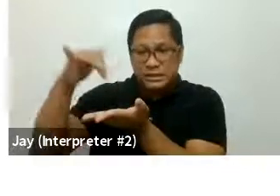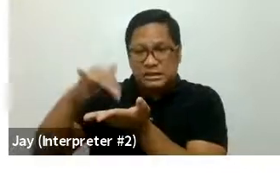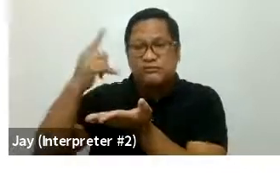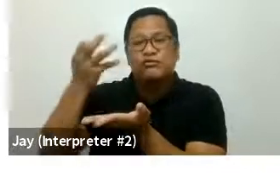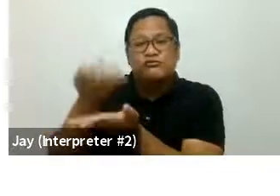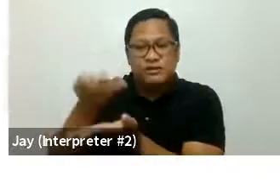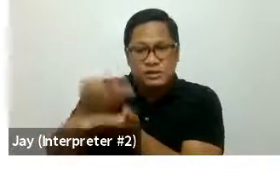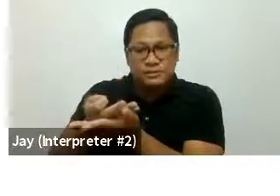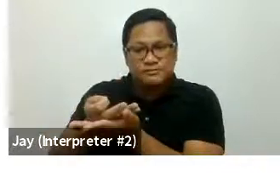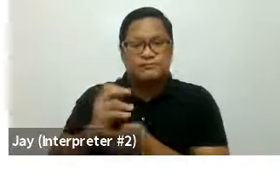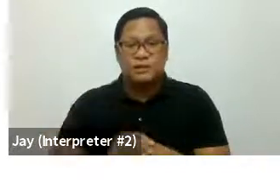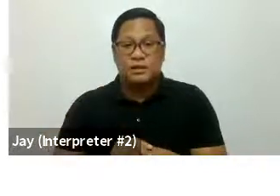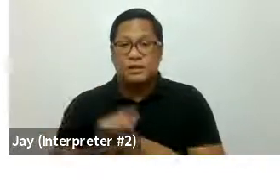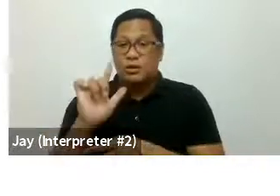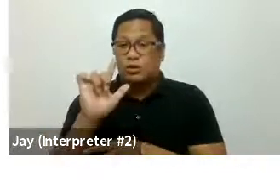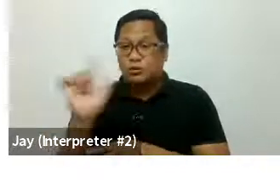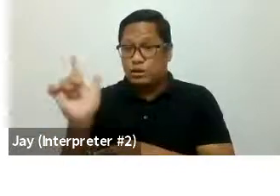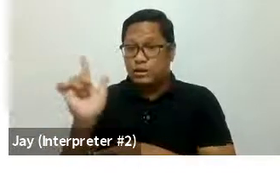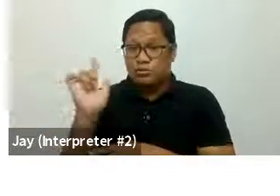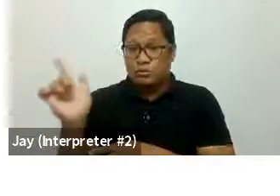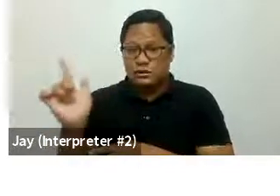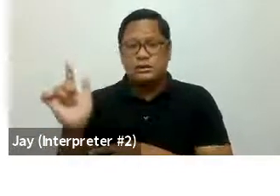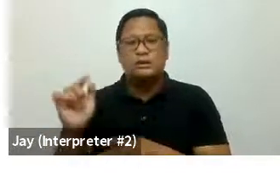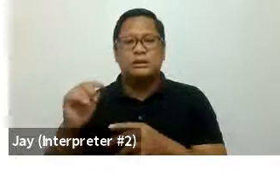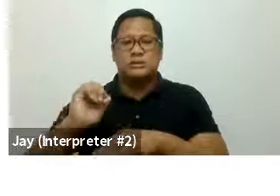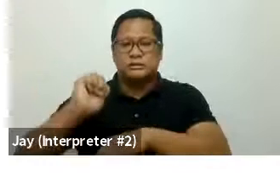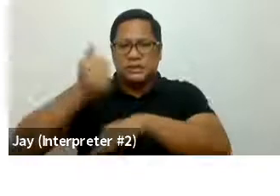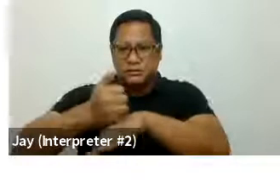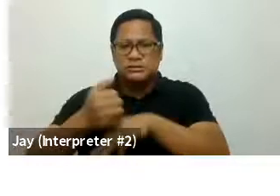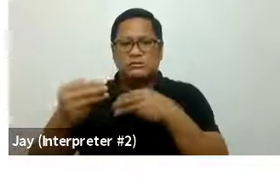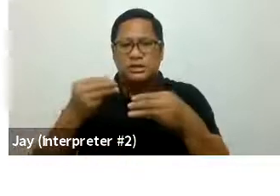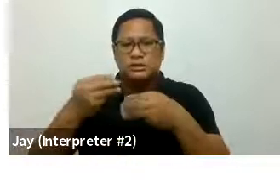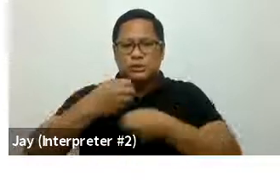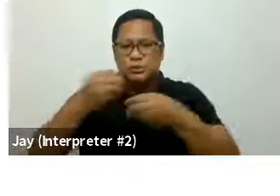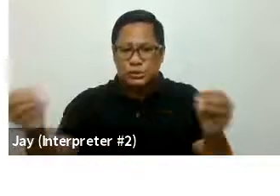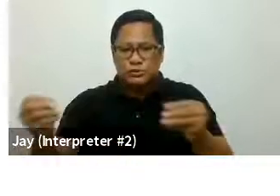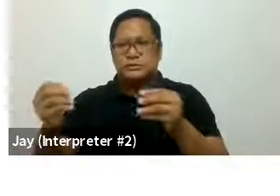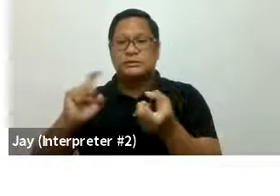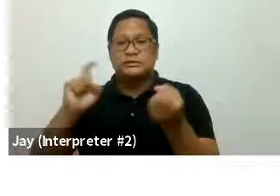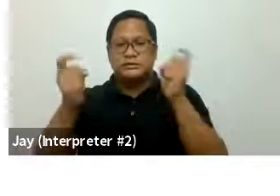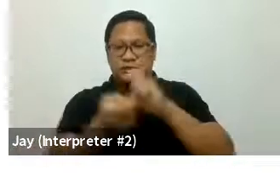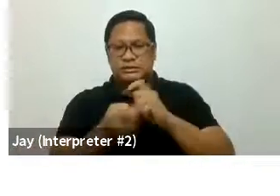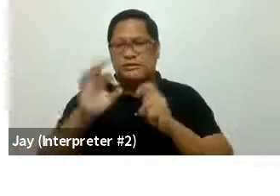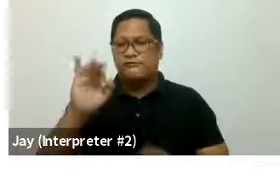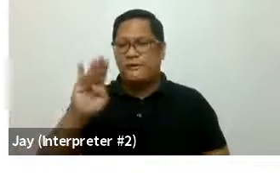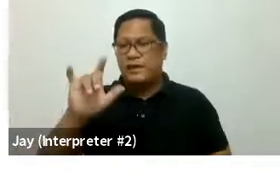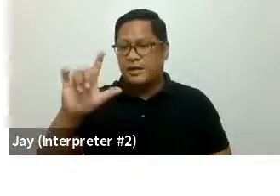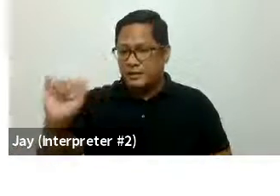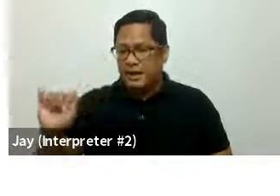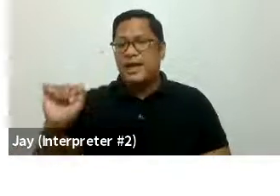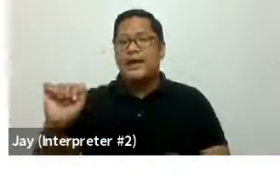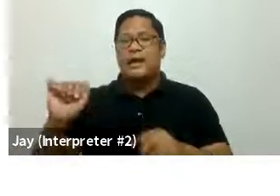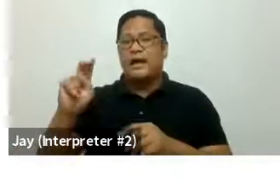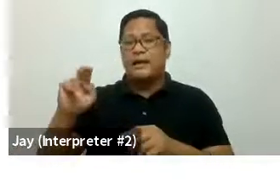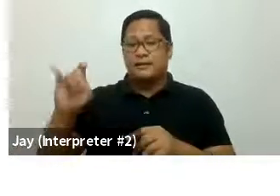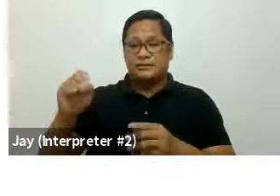funding. And for 2020, the establishment of the management office and conversion of the Fabella Annex building into